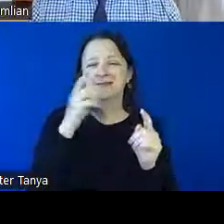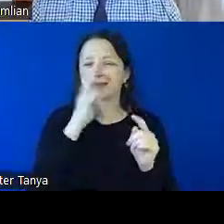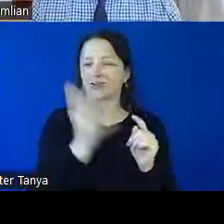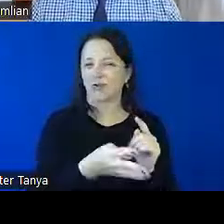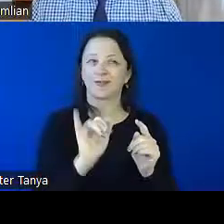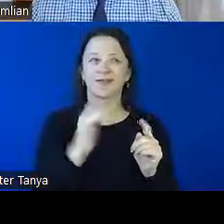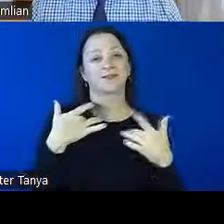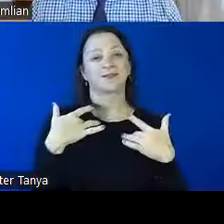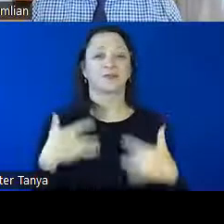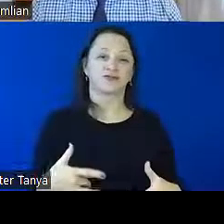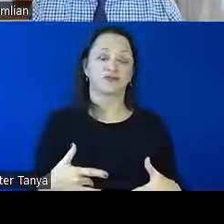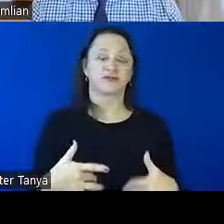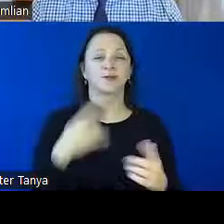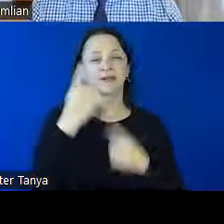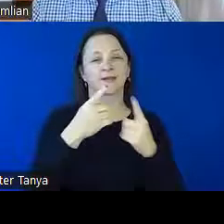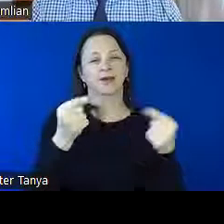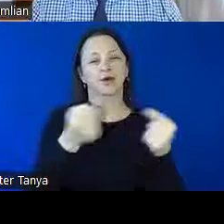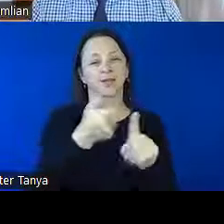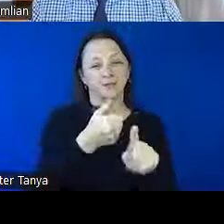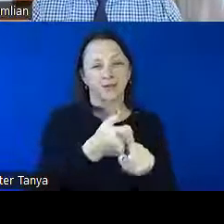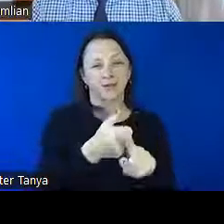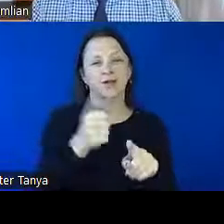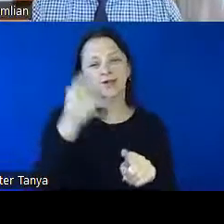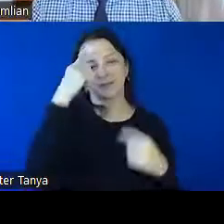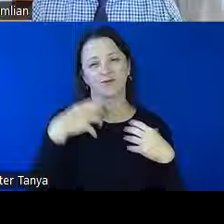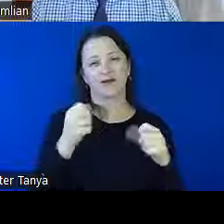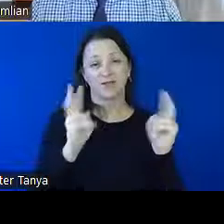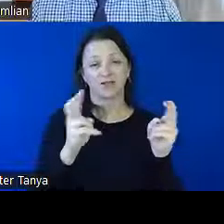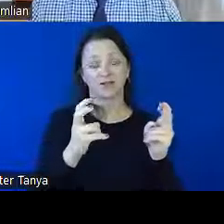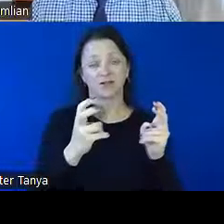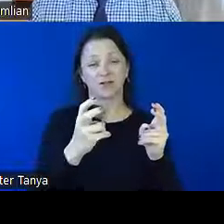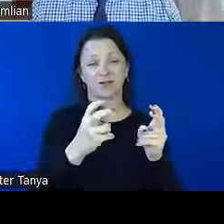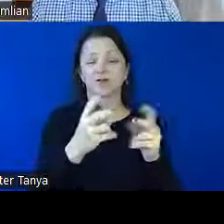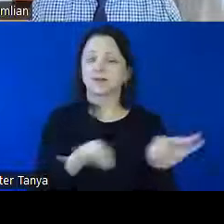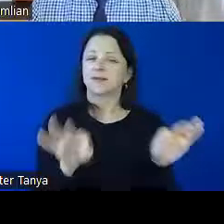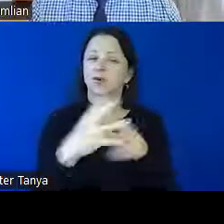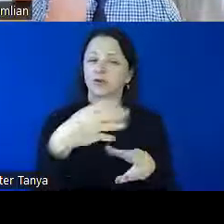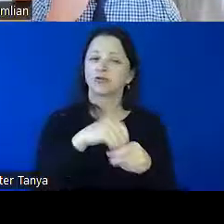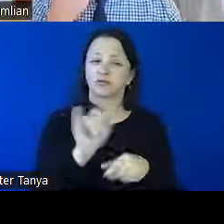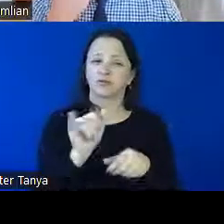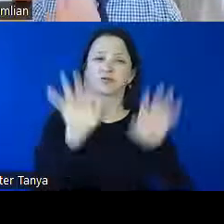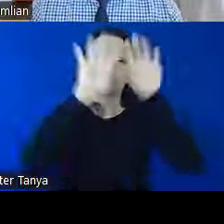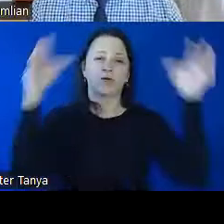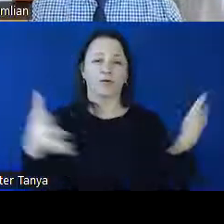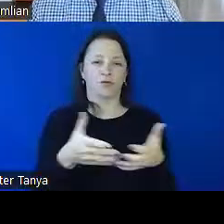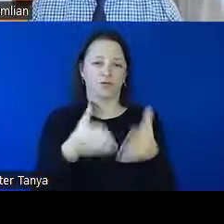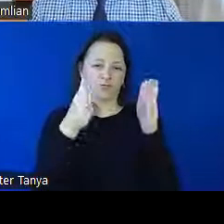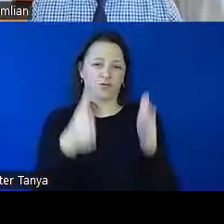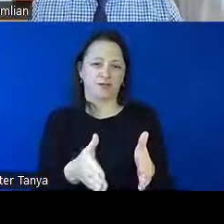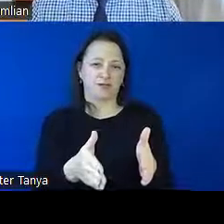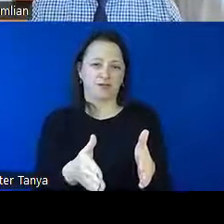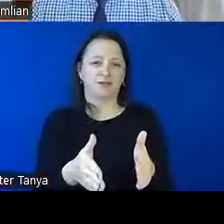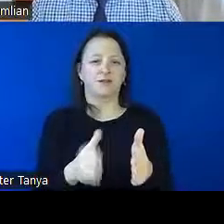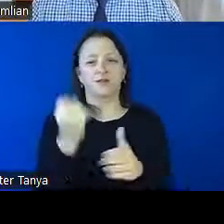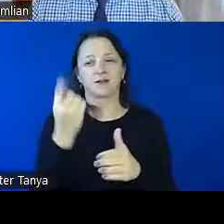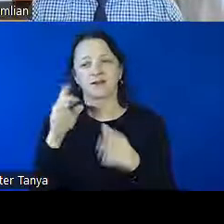or suicidality or other kinds of mental health concerns. So we're taking a holistic view of how we need to understand the child and your child in the